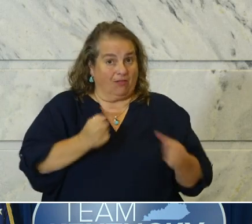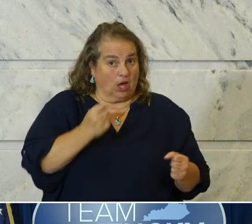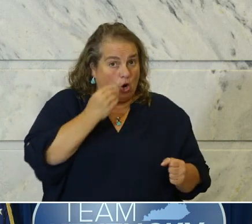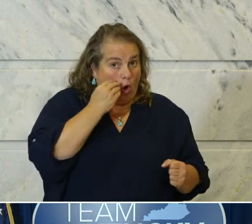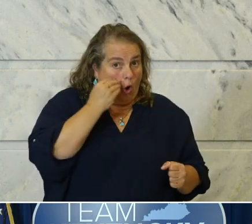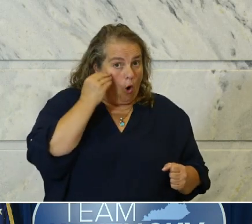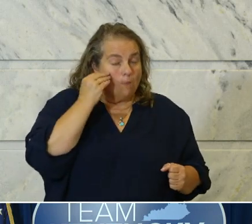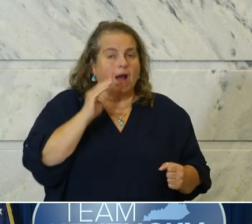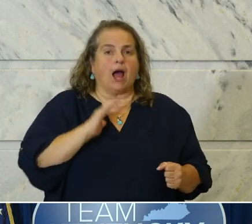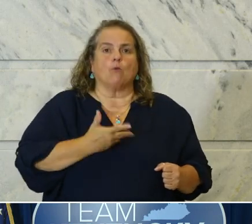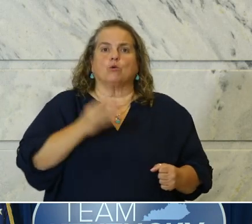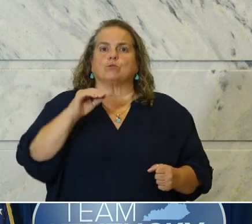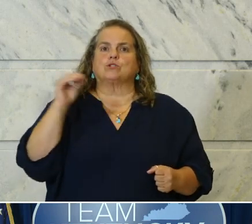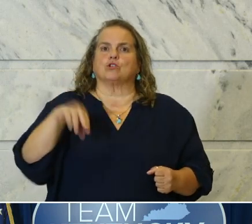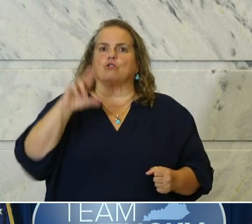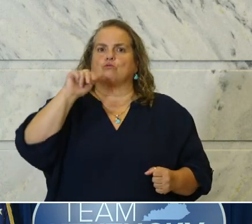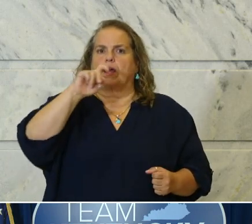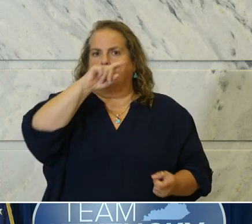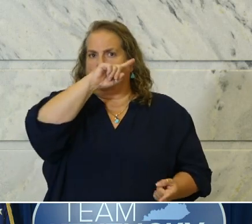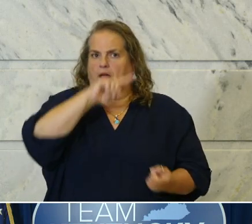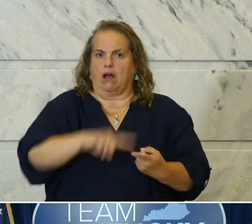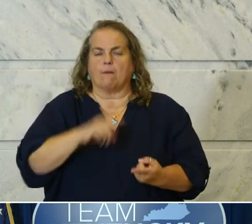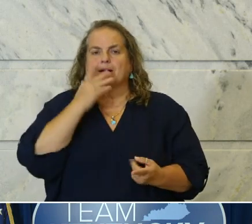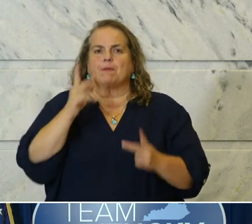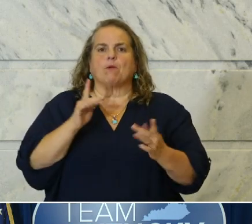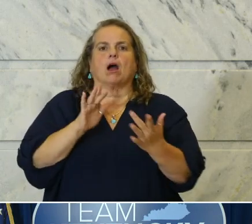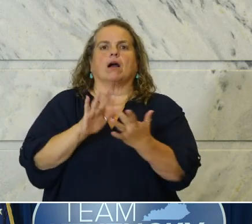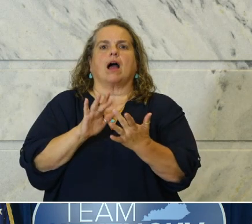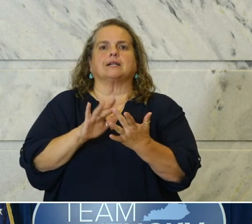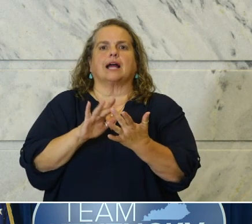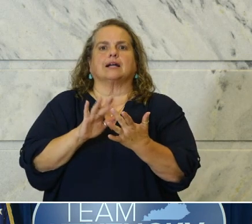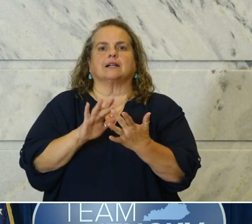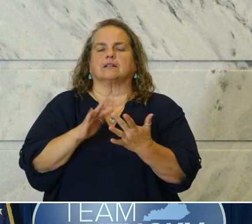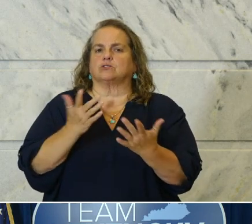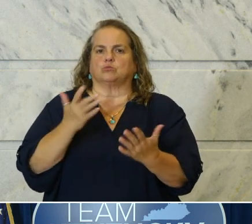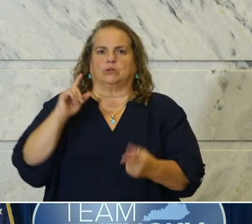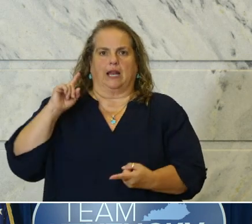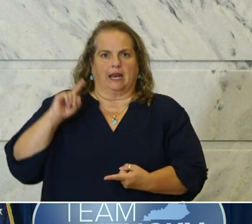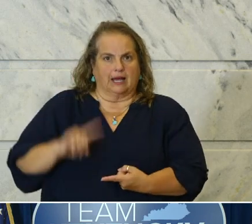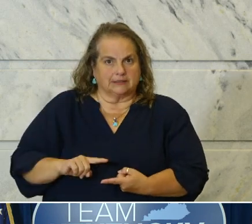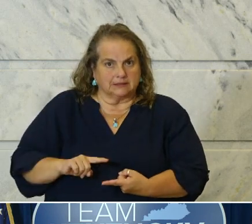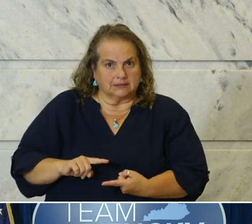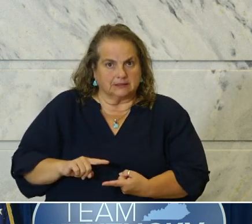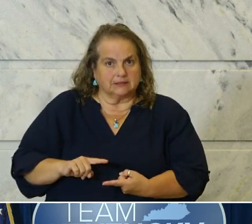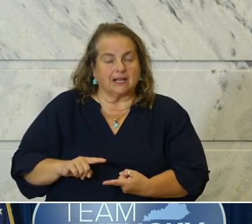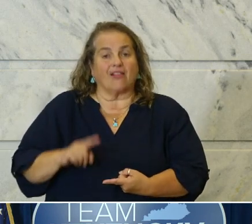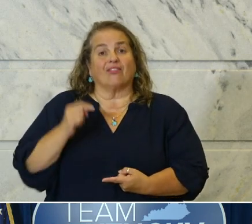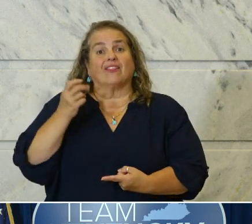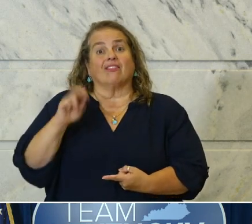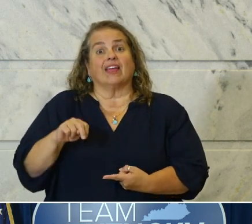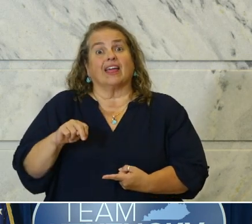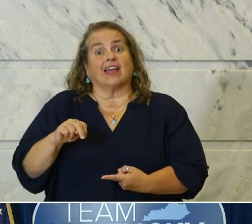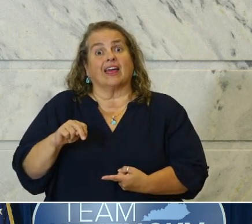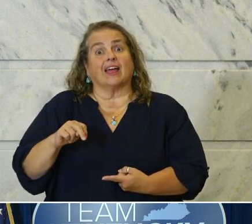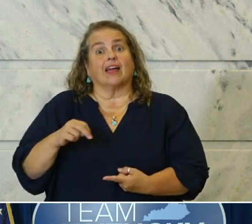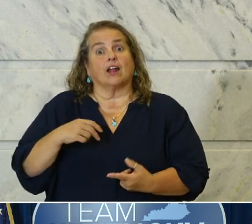rate plummeted because people's contacts were negligible or low. And then once we started opening back up,